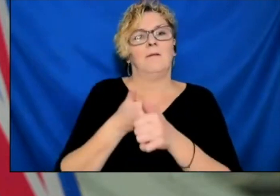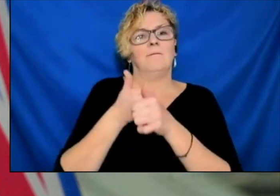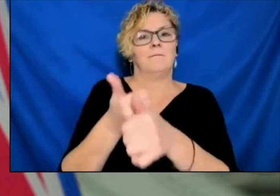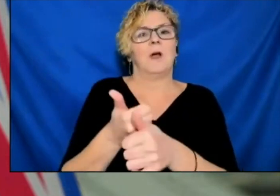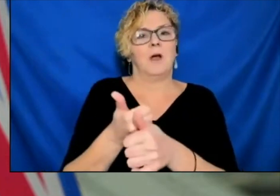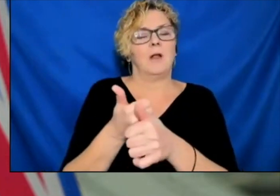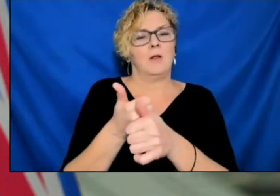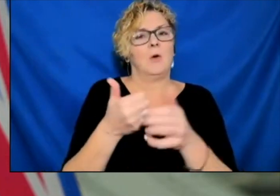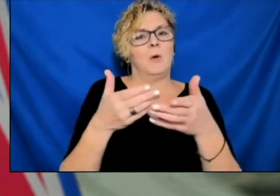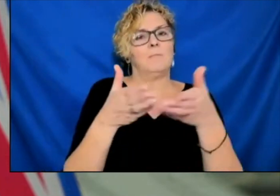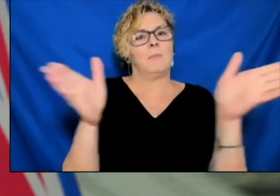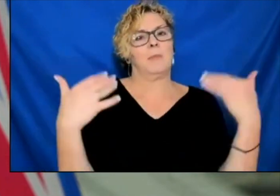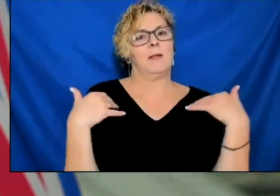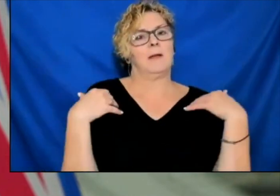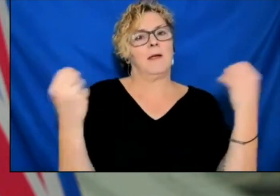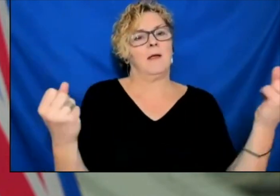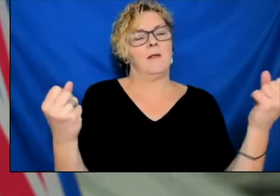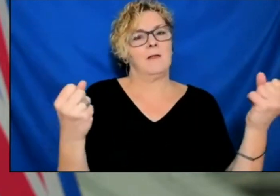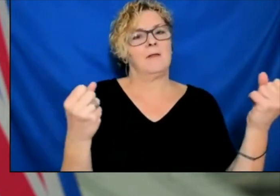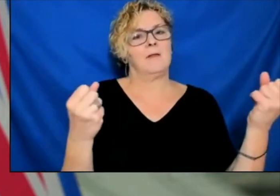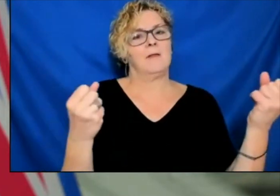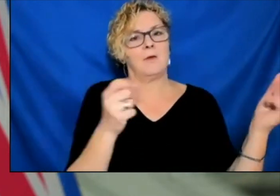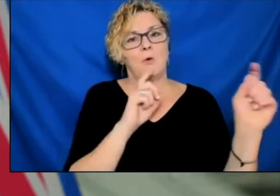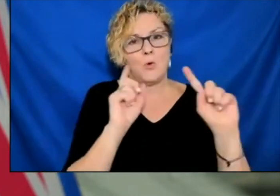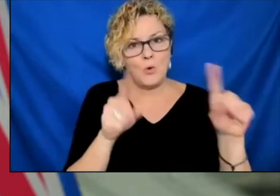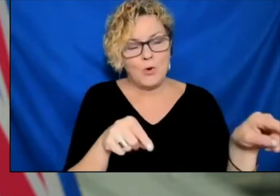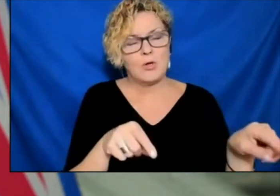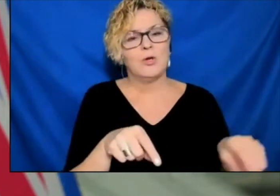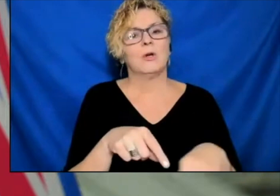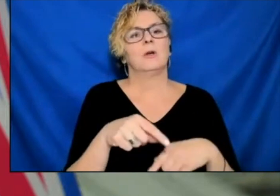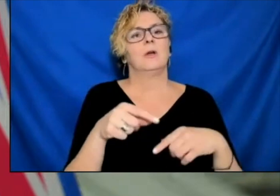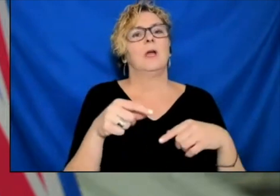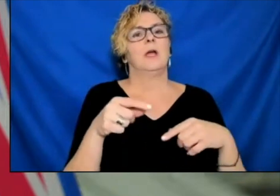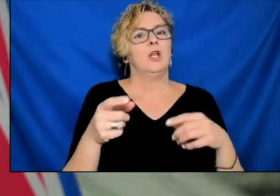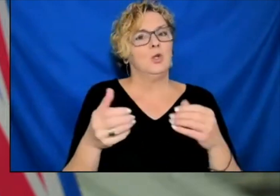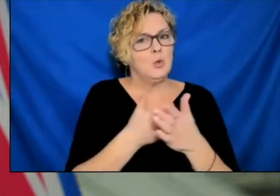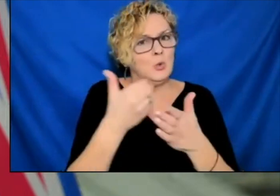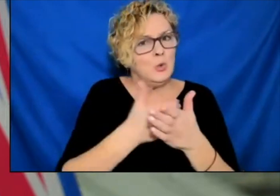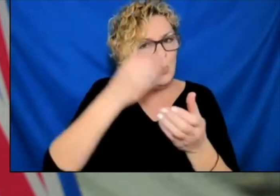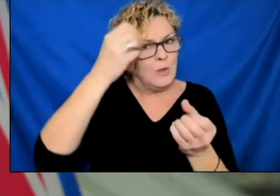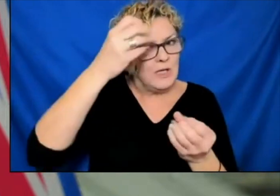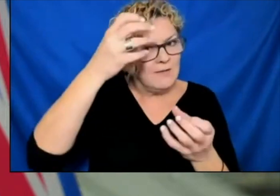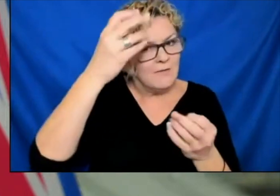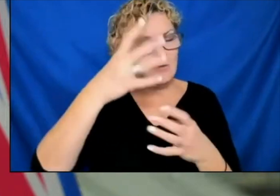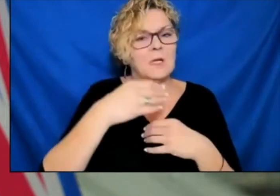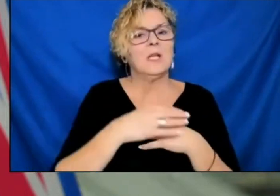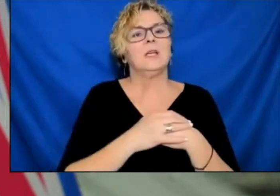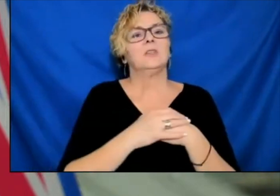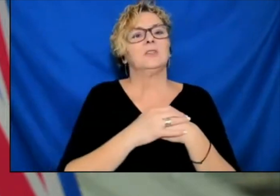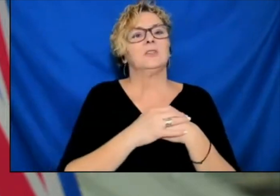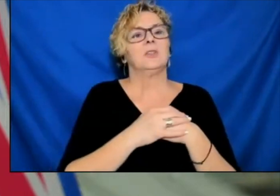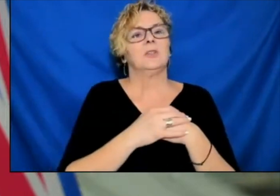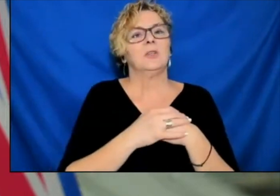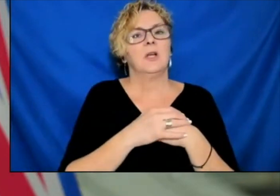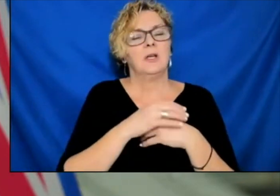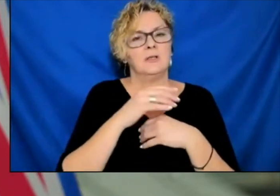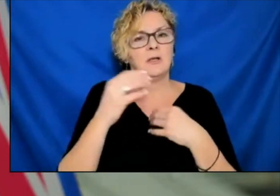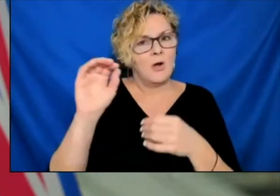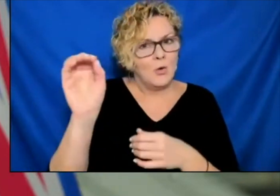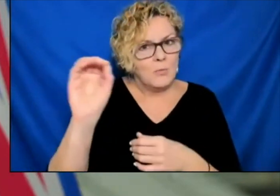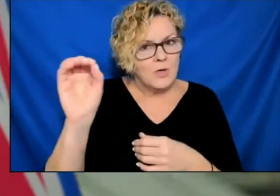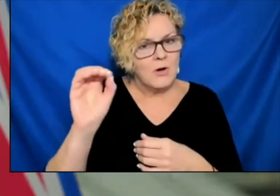for K-12 schools and are in addition to the existing guidelines in our schools, which